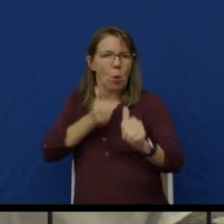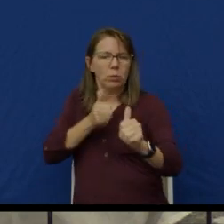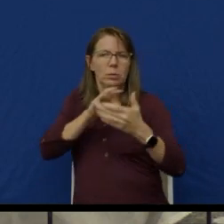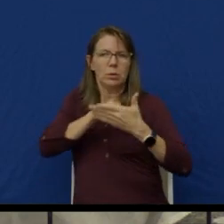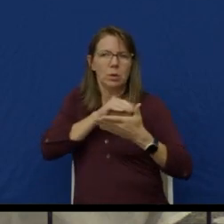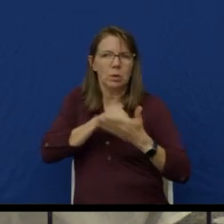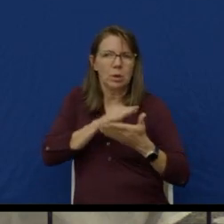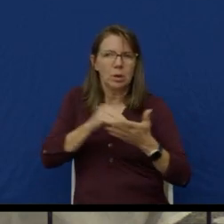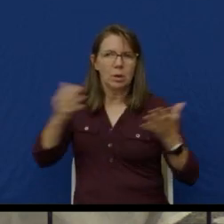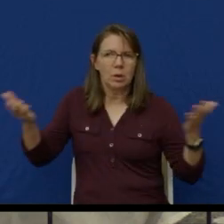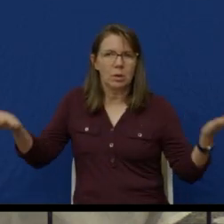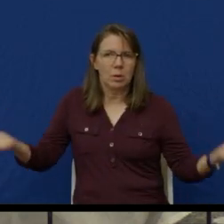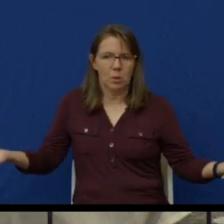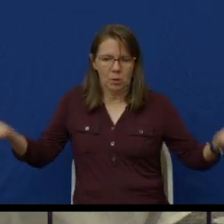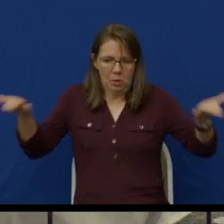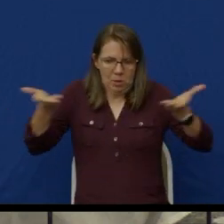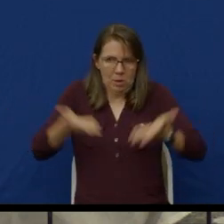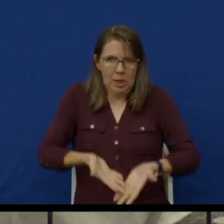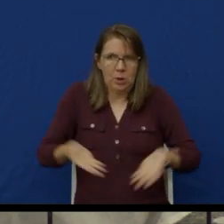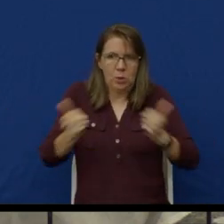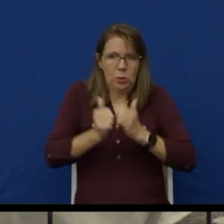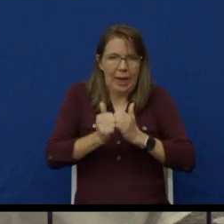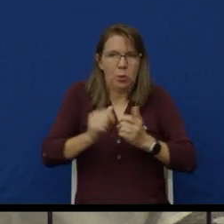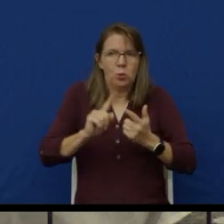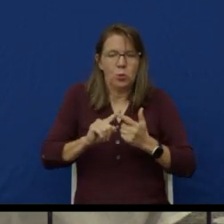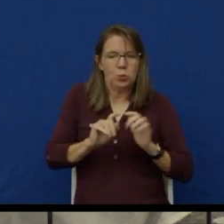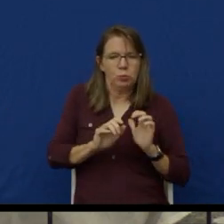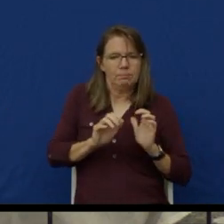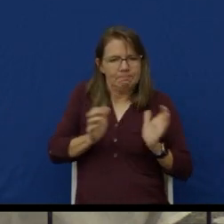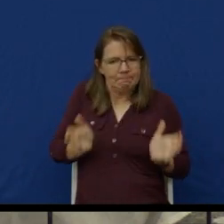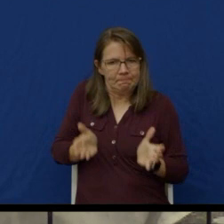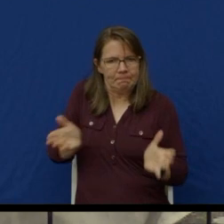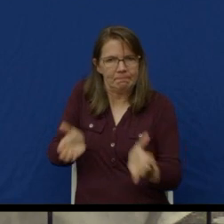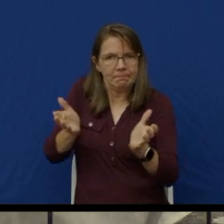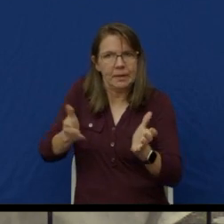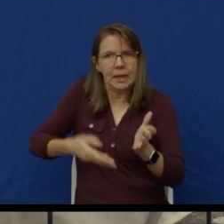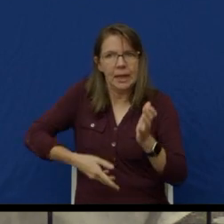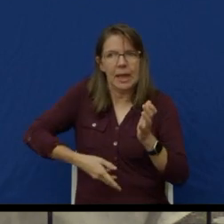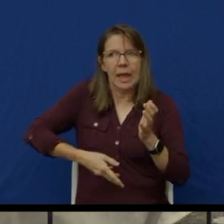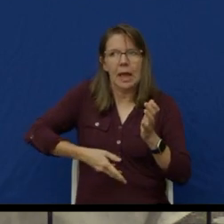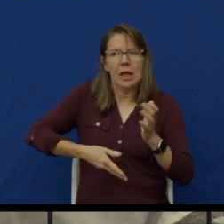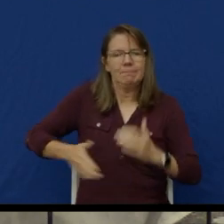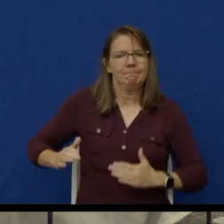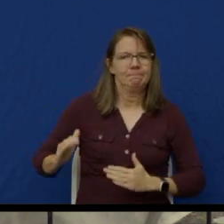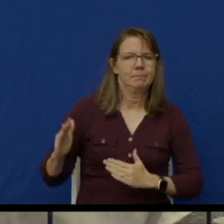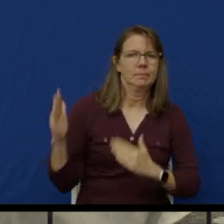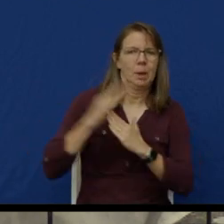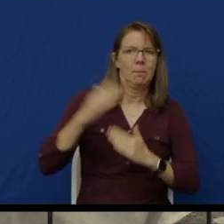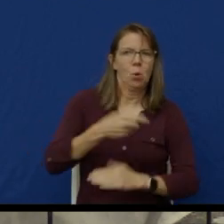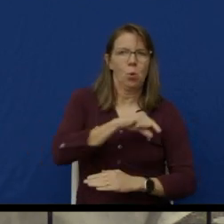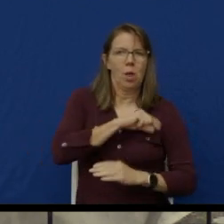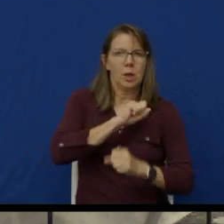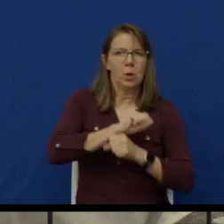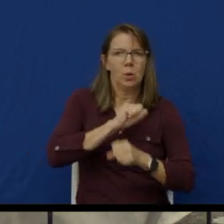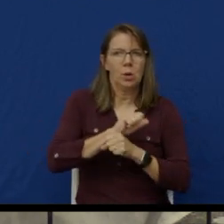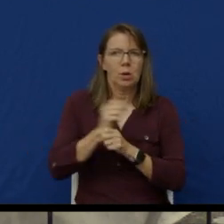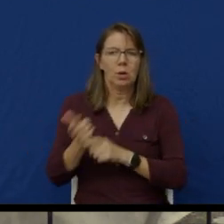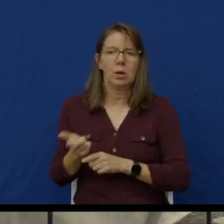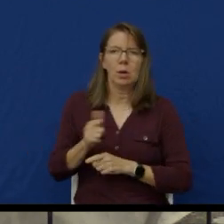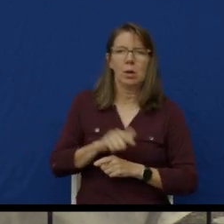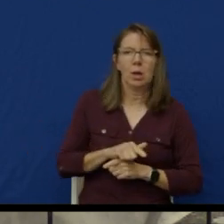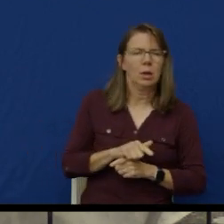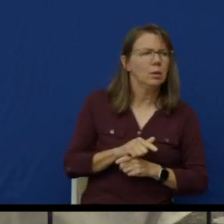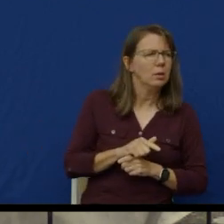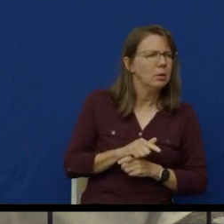districts together to push forward that high-quality work. So they're a key partner. Thank you. I would always say I want to give KT a plug. They're fun to work with.